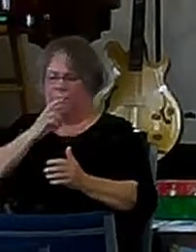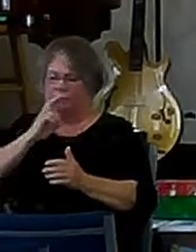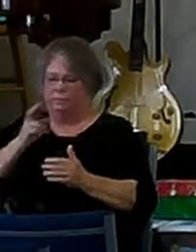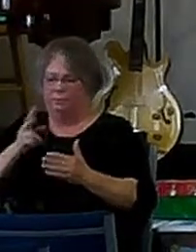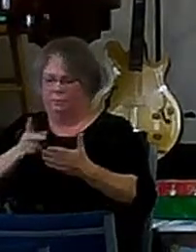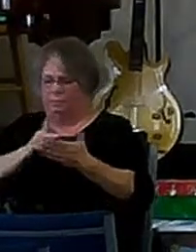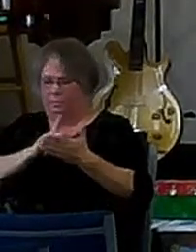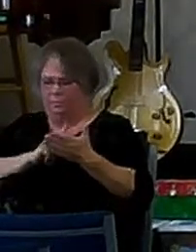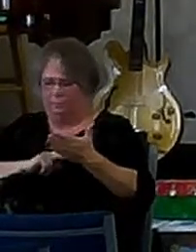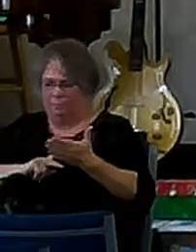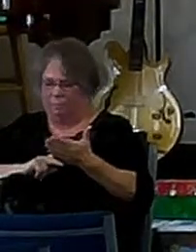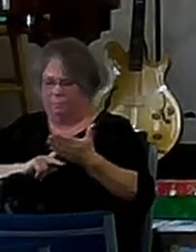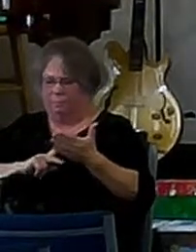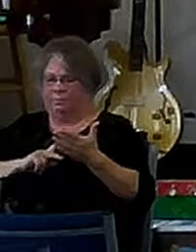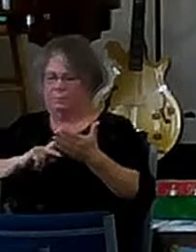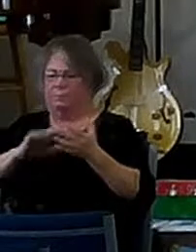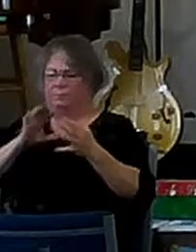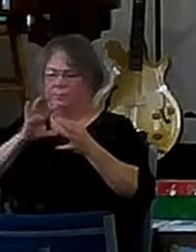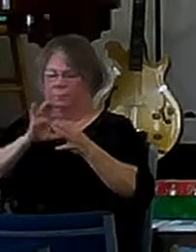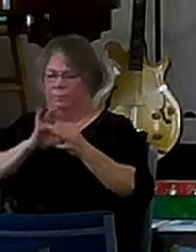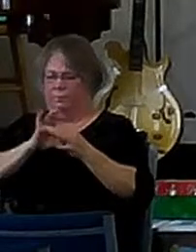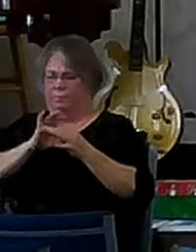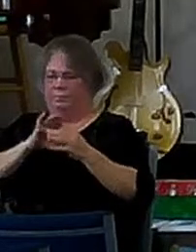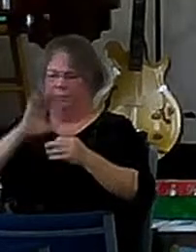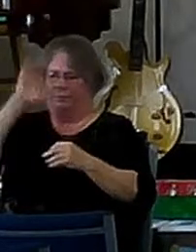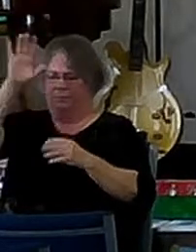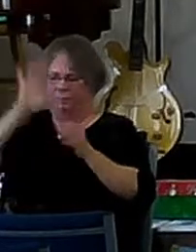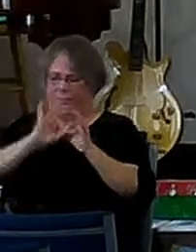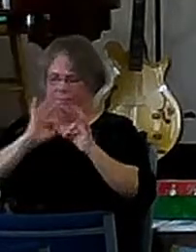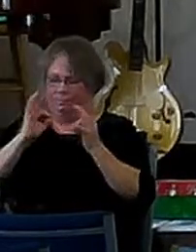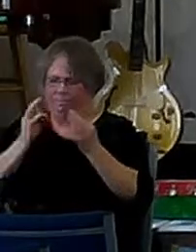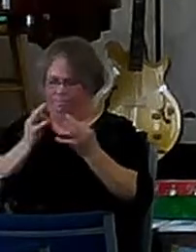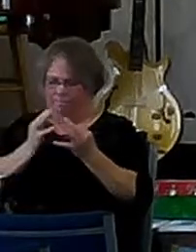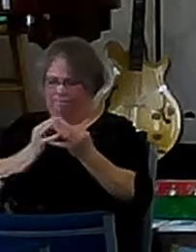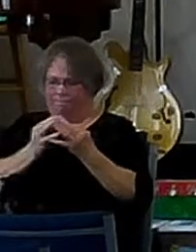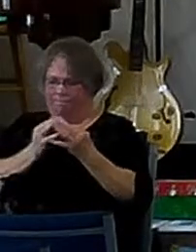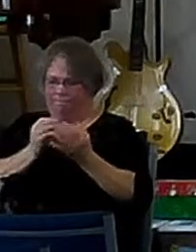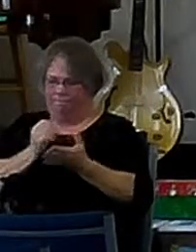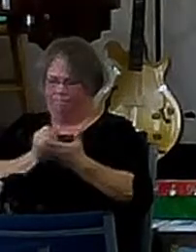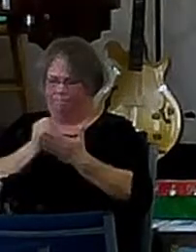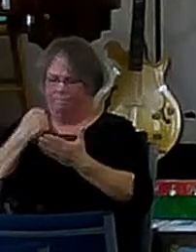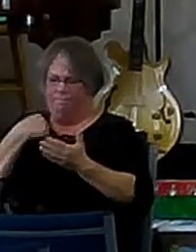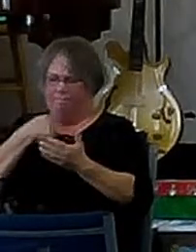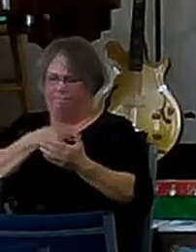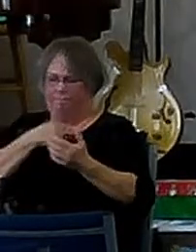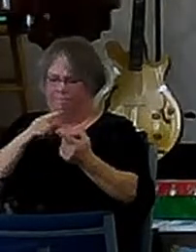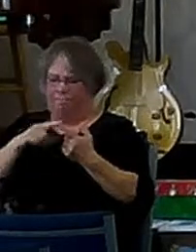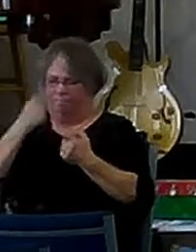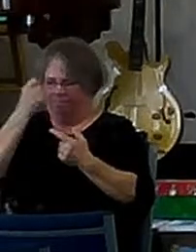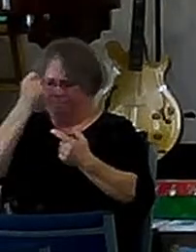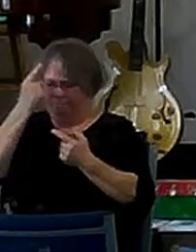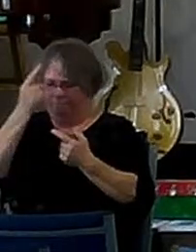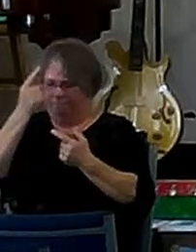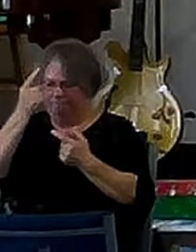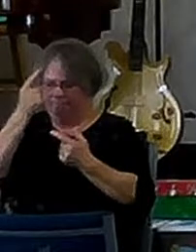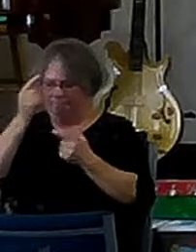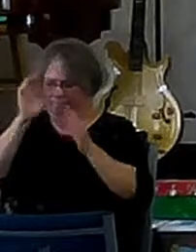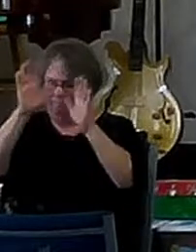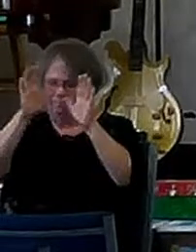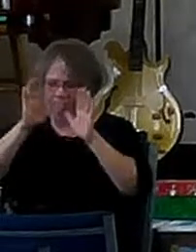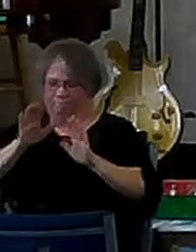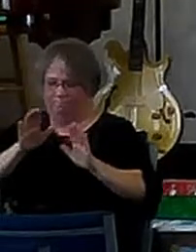if that's true of us, Lord, I pray that we would recognize the incredible privileges that we've